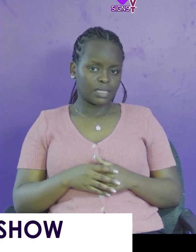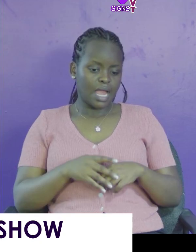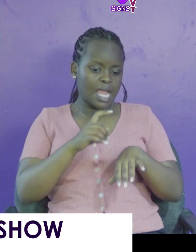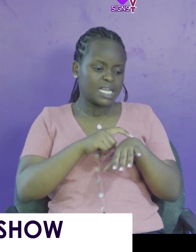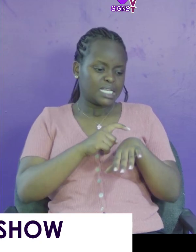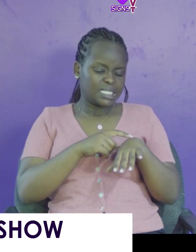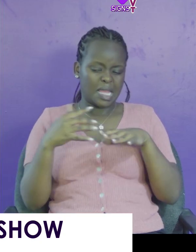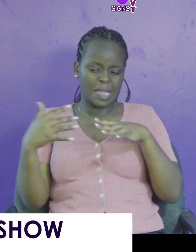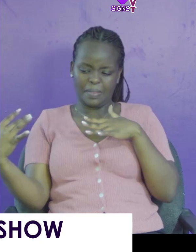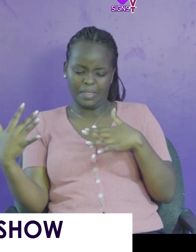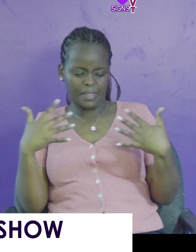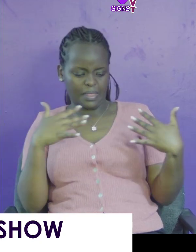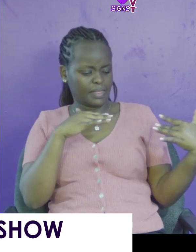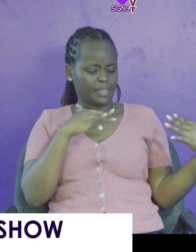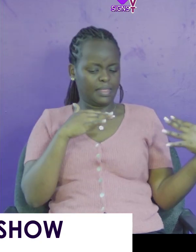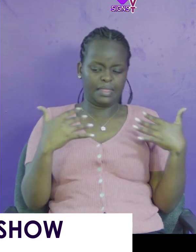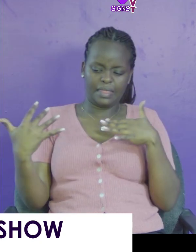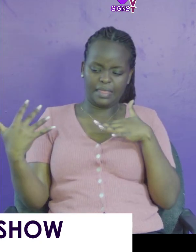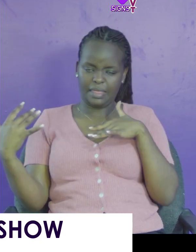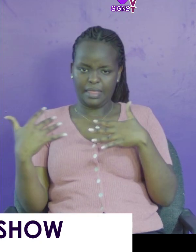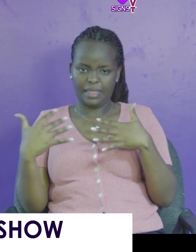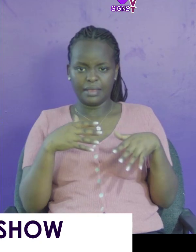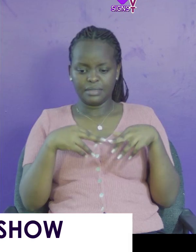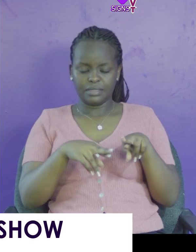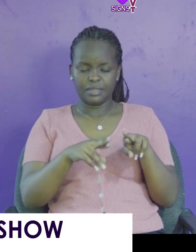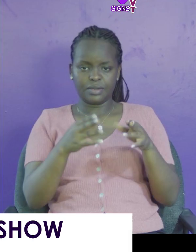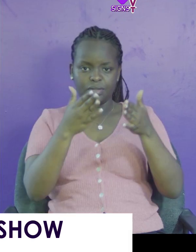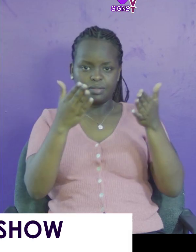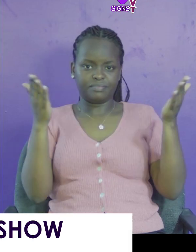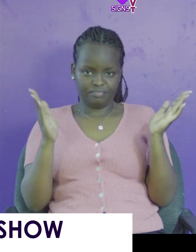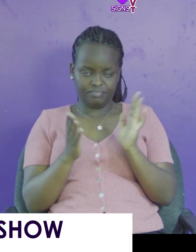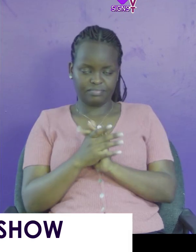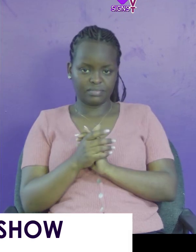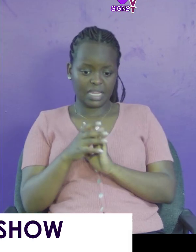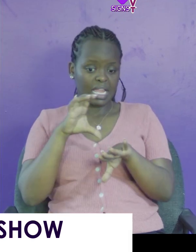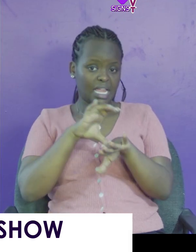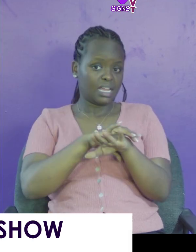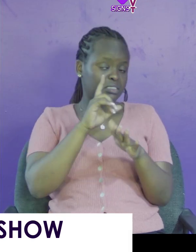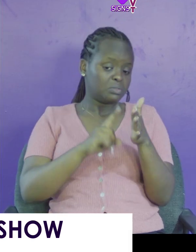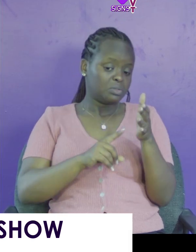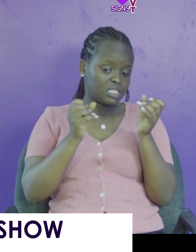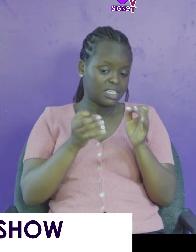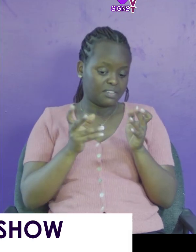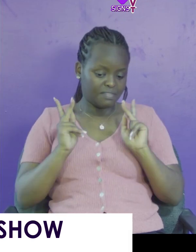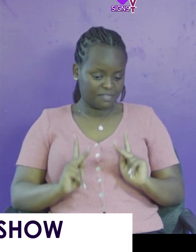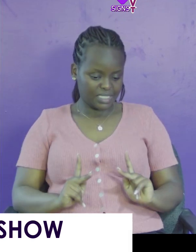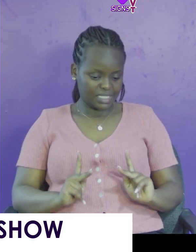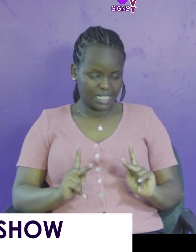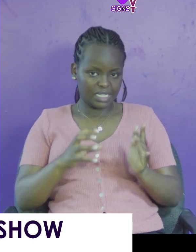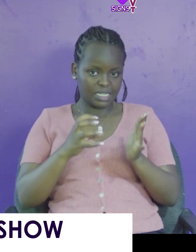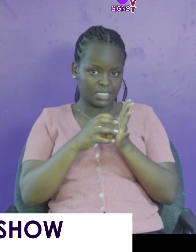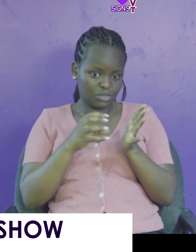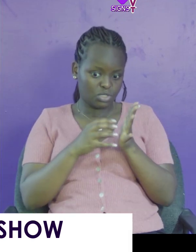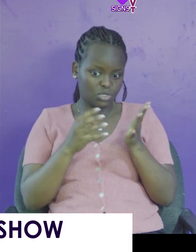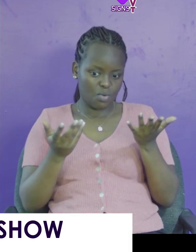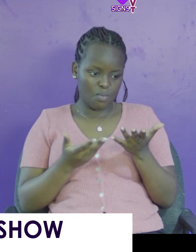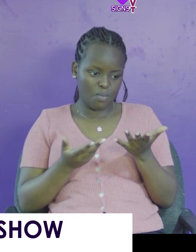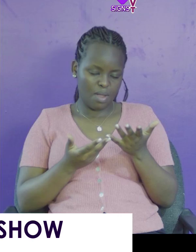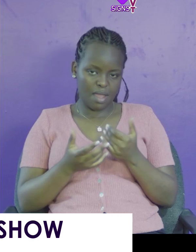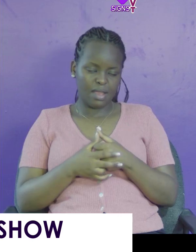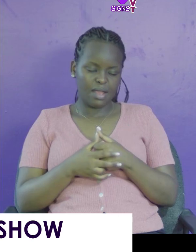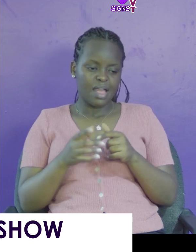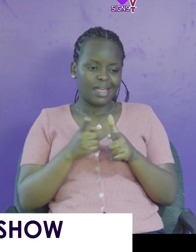and quarreling in the streets out there, you find if you're physically in a situation and then